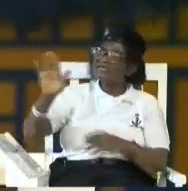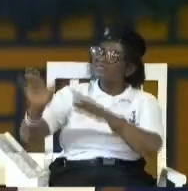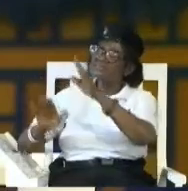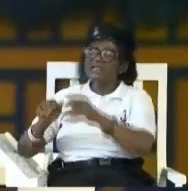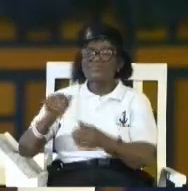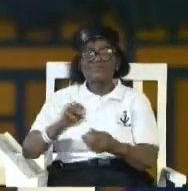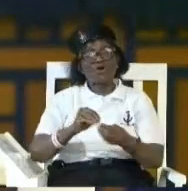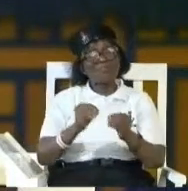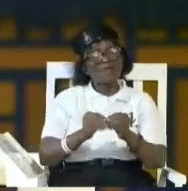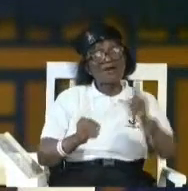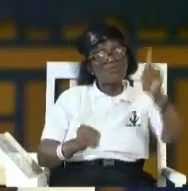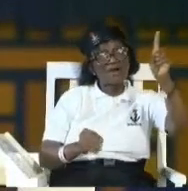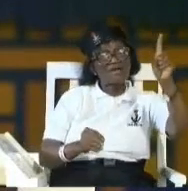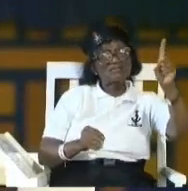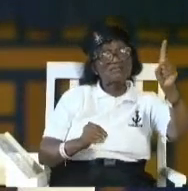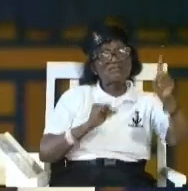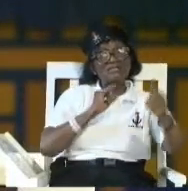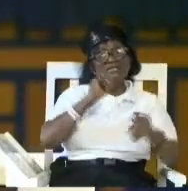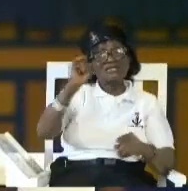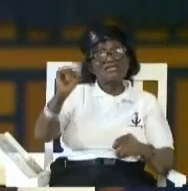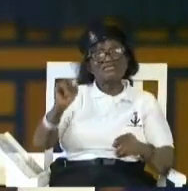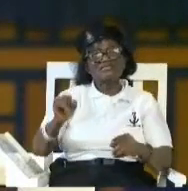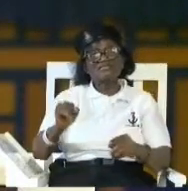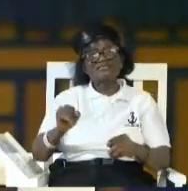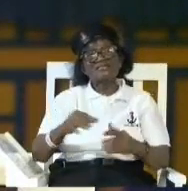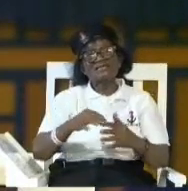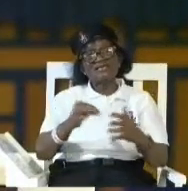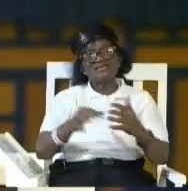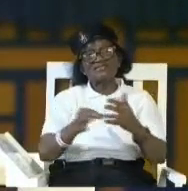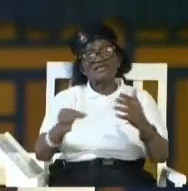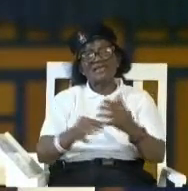one is selection.